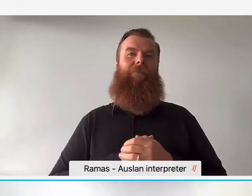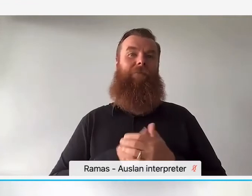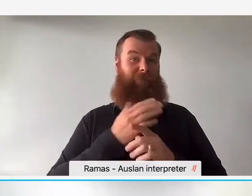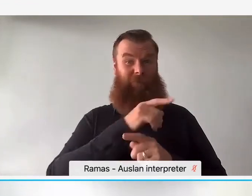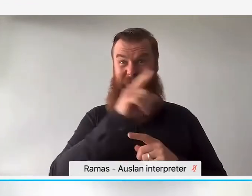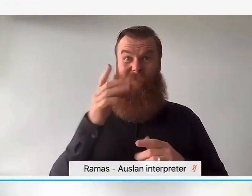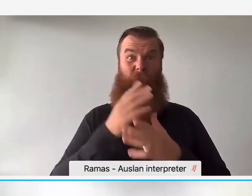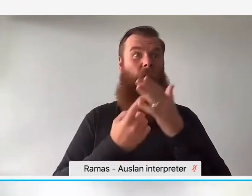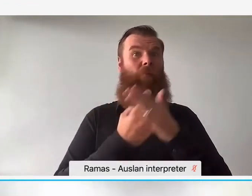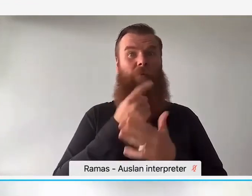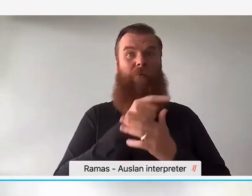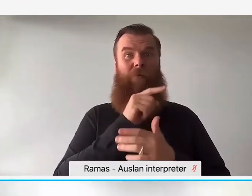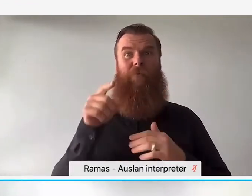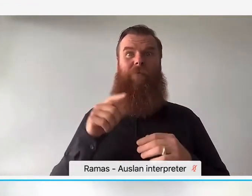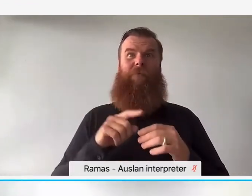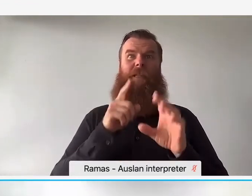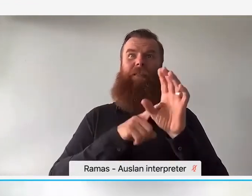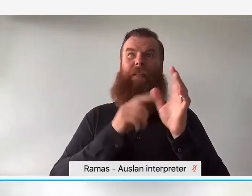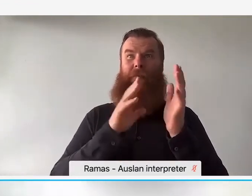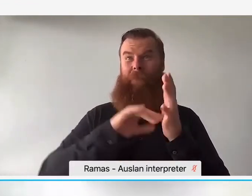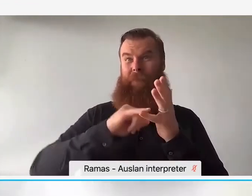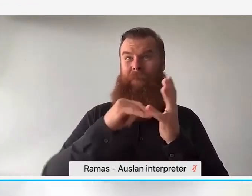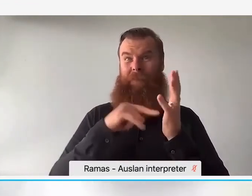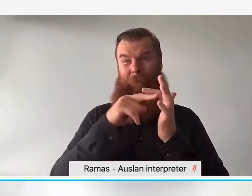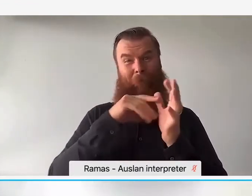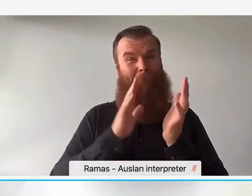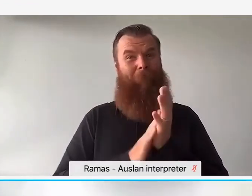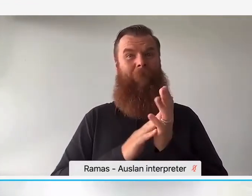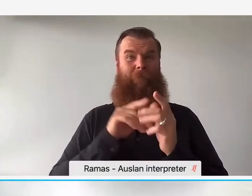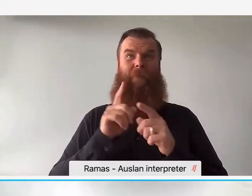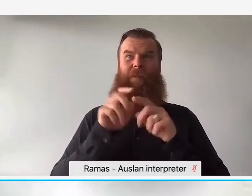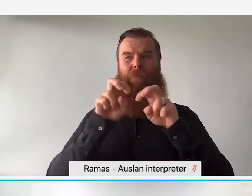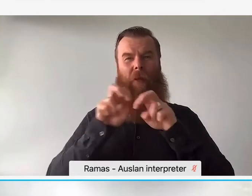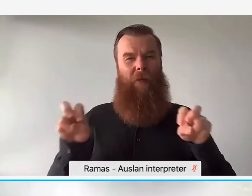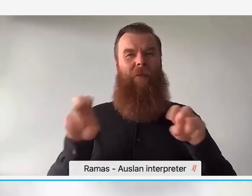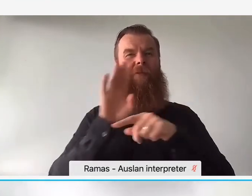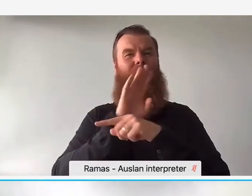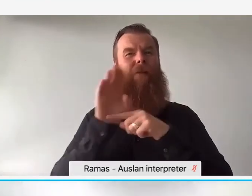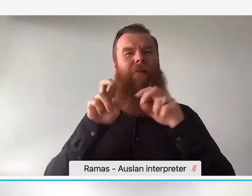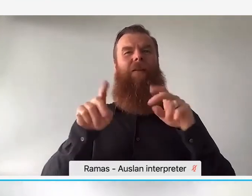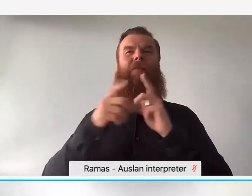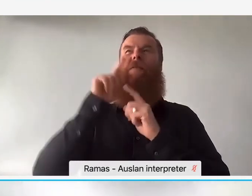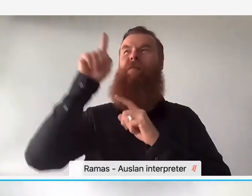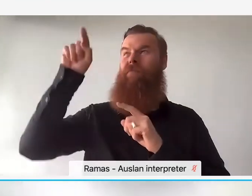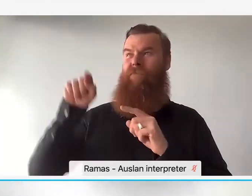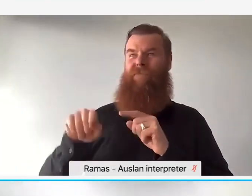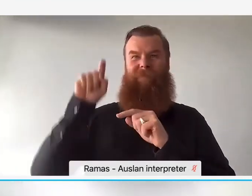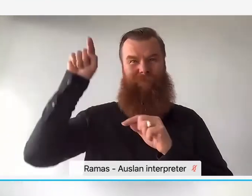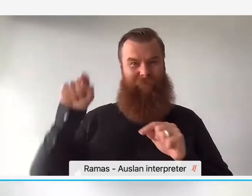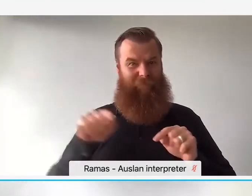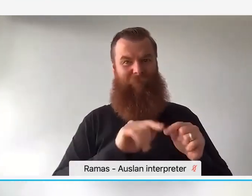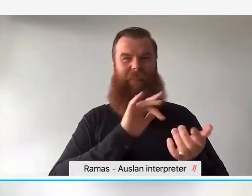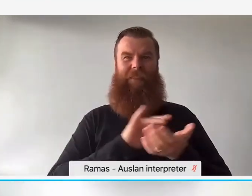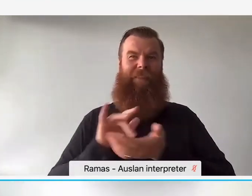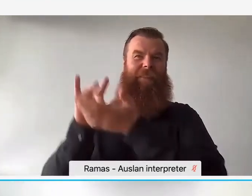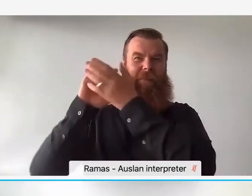by Microsoft Teams. A panel of representatives from Longreach, Bowen, Emu Park and my team